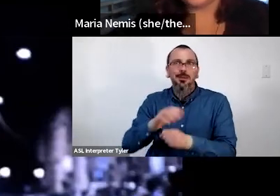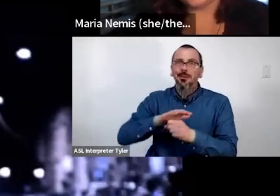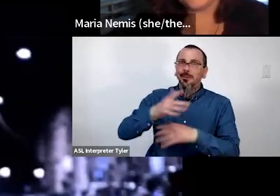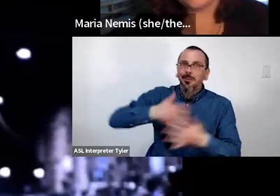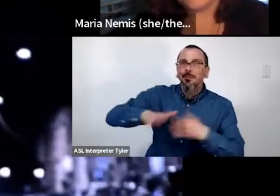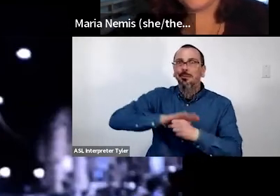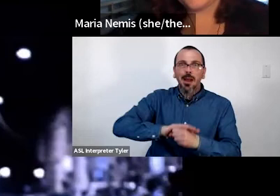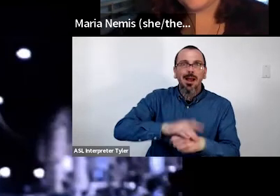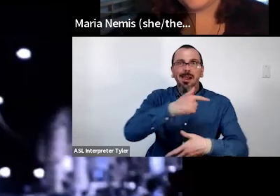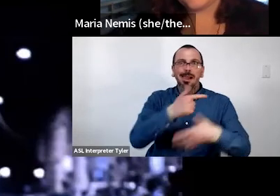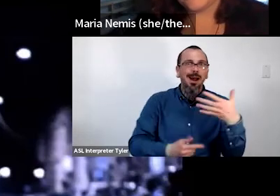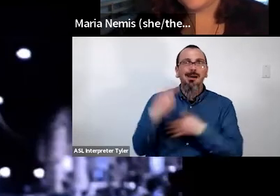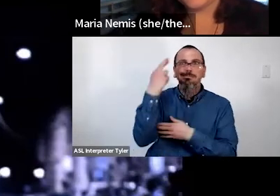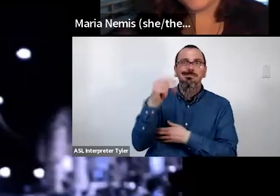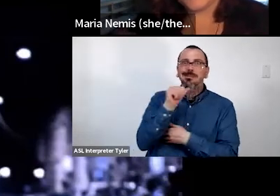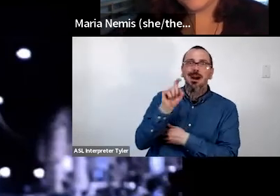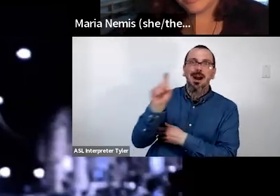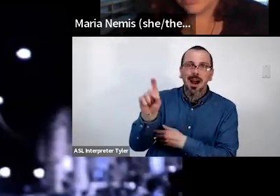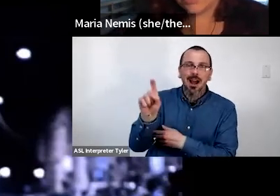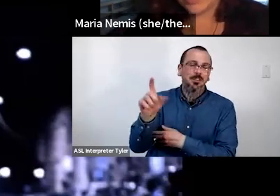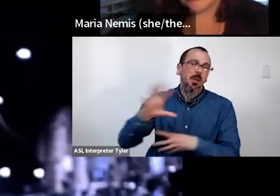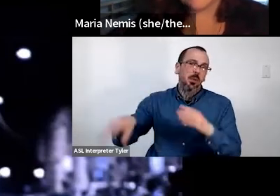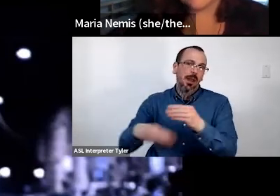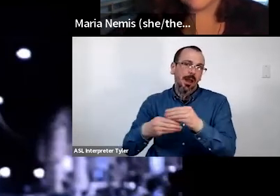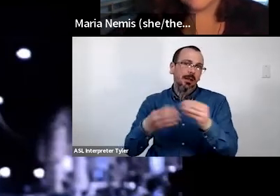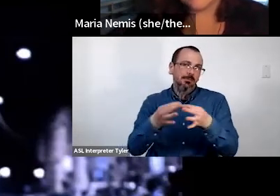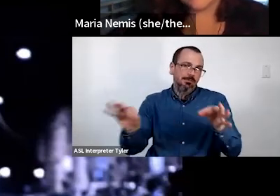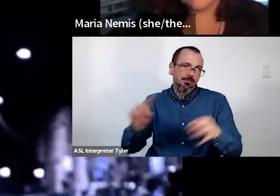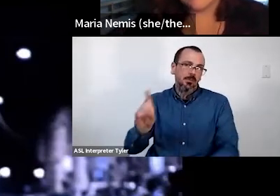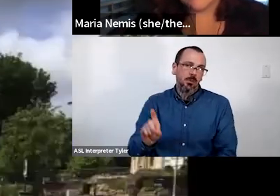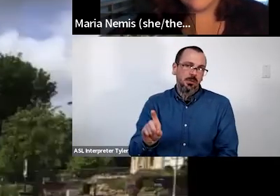And I would extend the timeline for the question, especially in light of COVID.